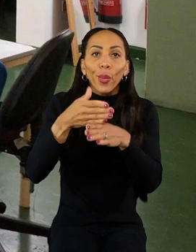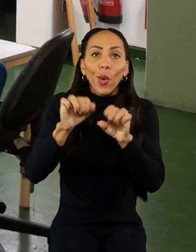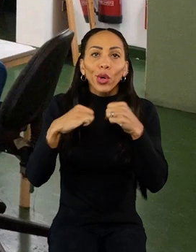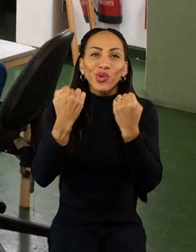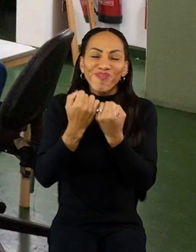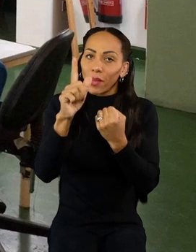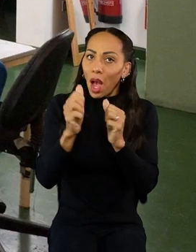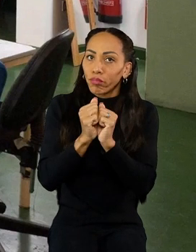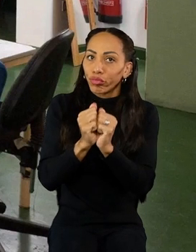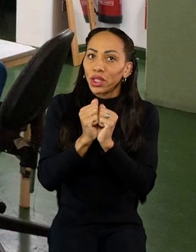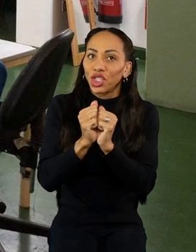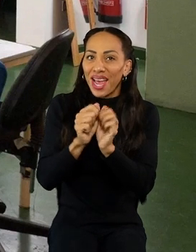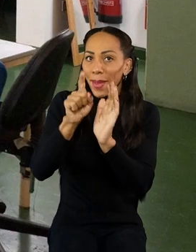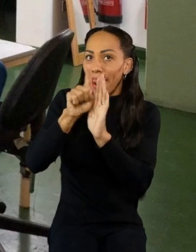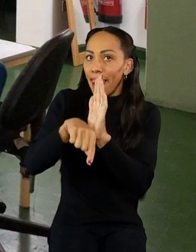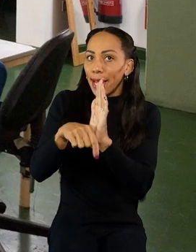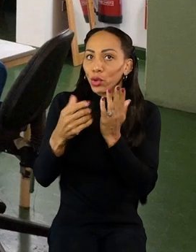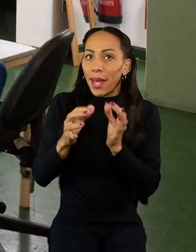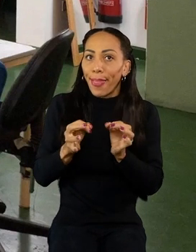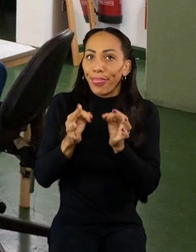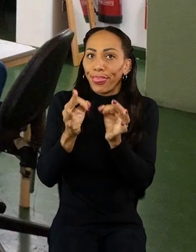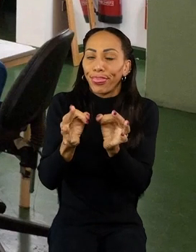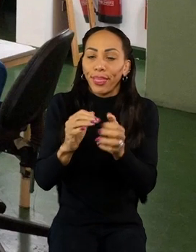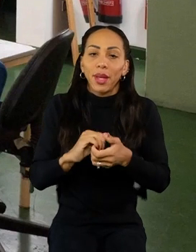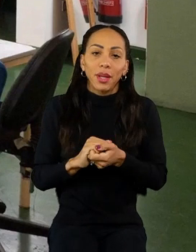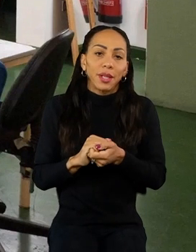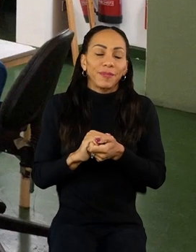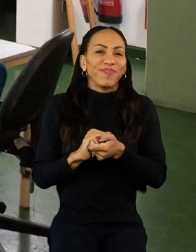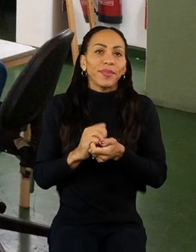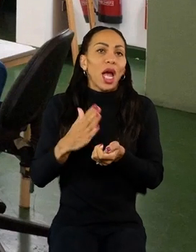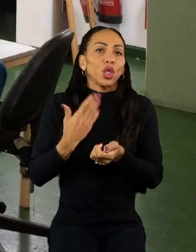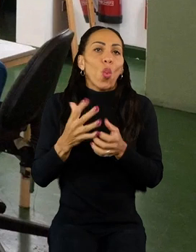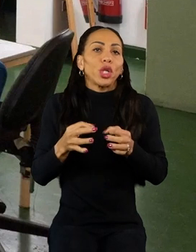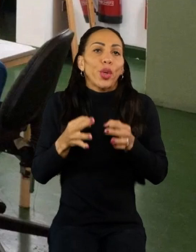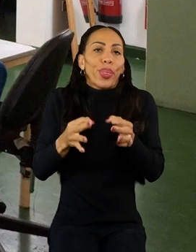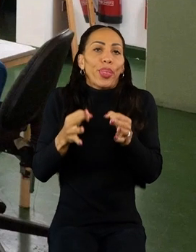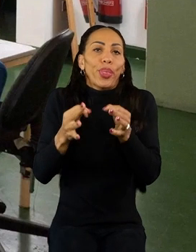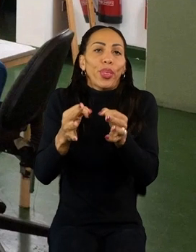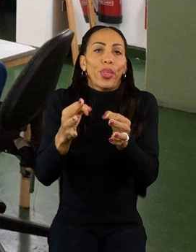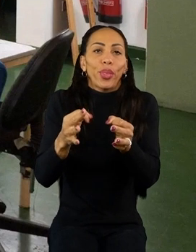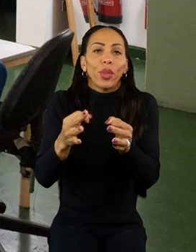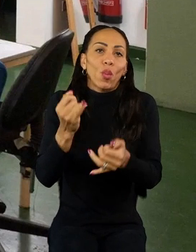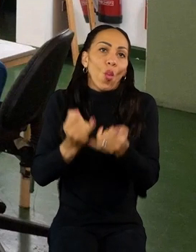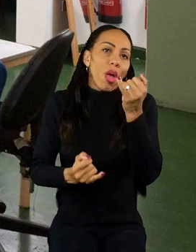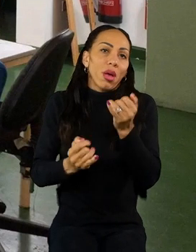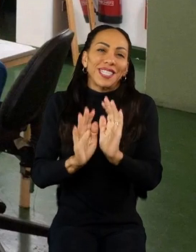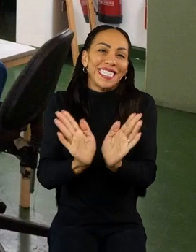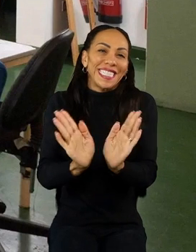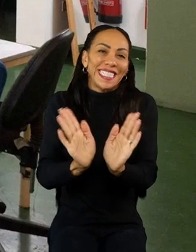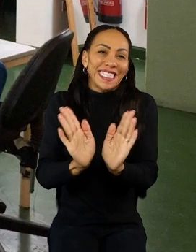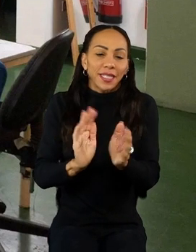workshop this morning. And I appreciate we're already running a little bit late, so I hopefully we won't I won't I don't want to delay any